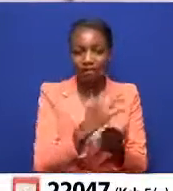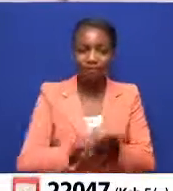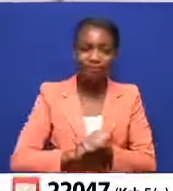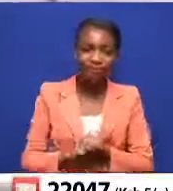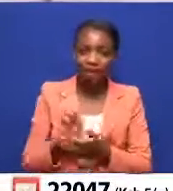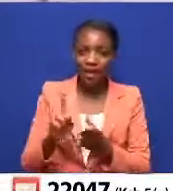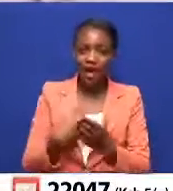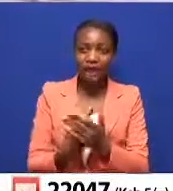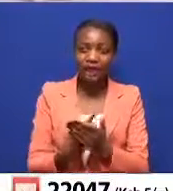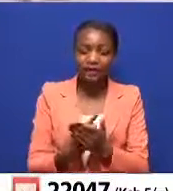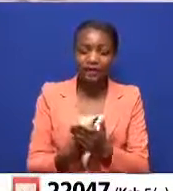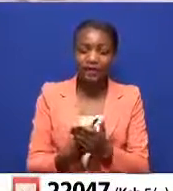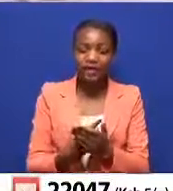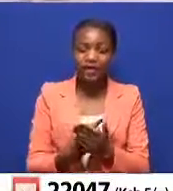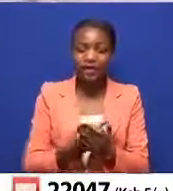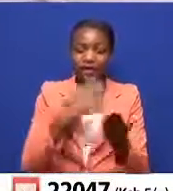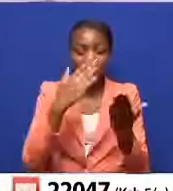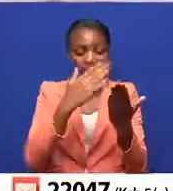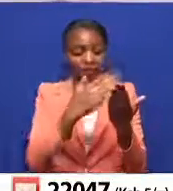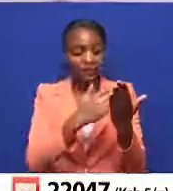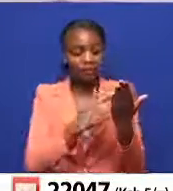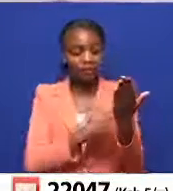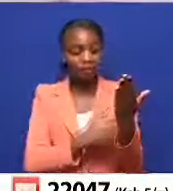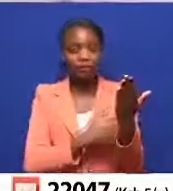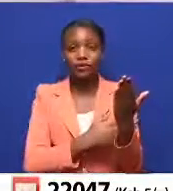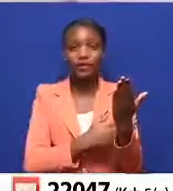The distribution in Nairobi